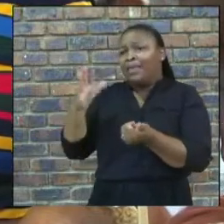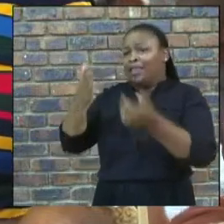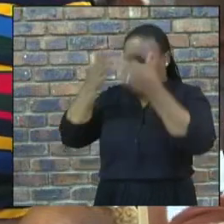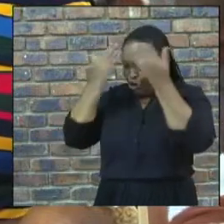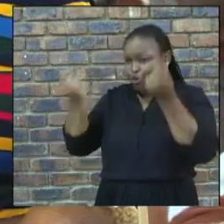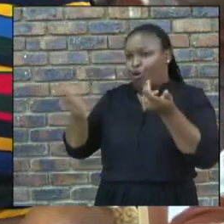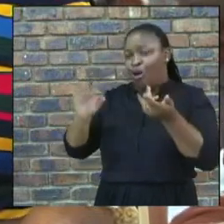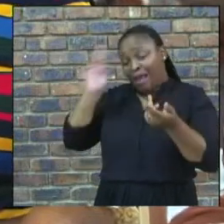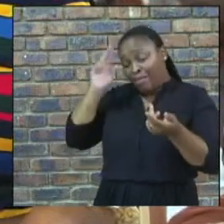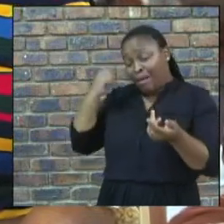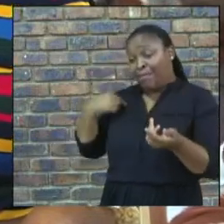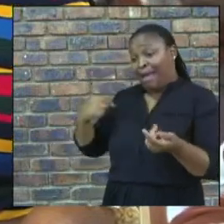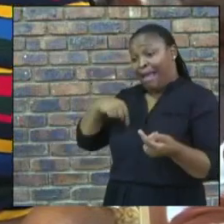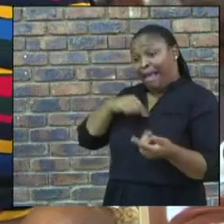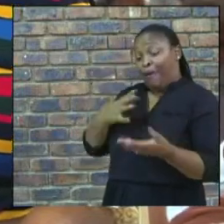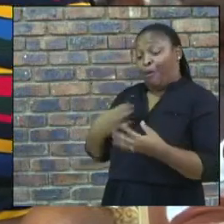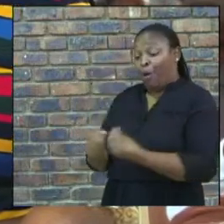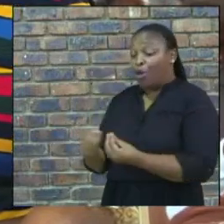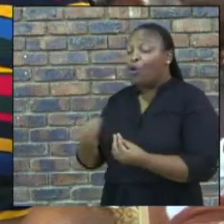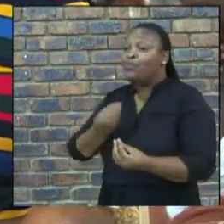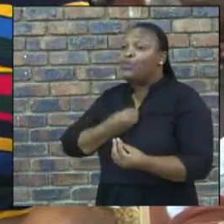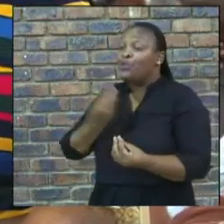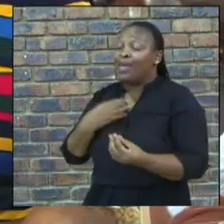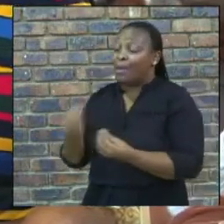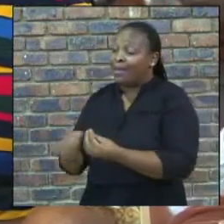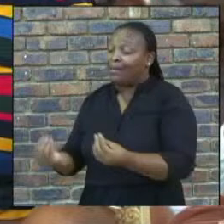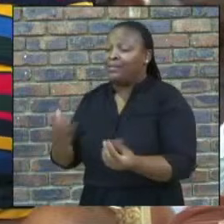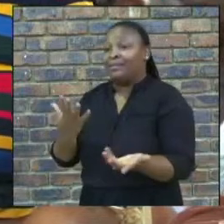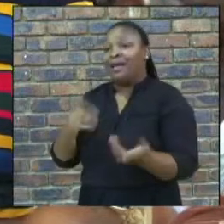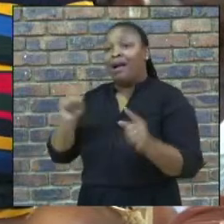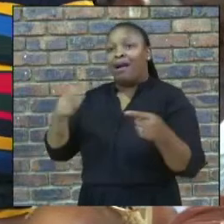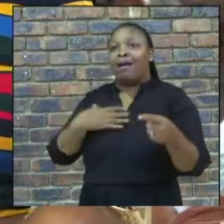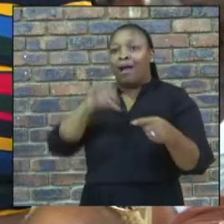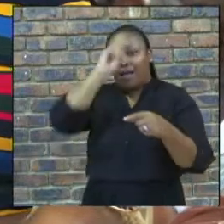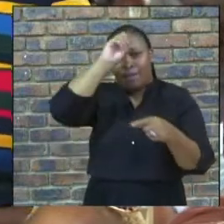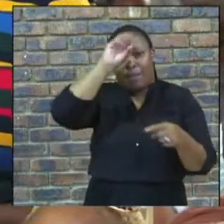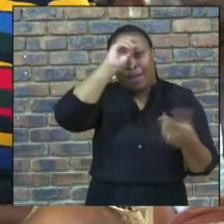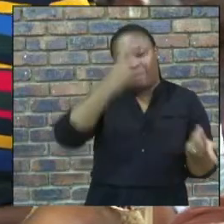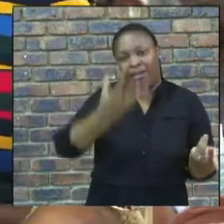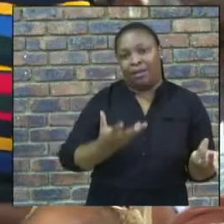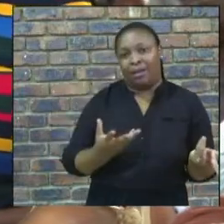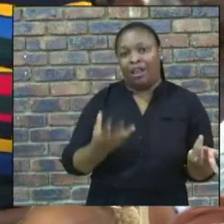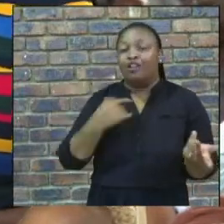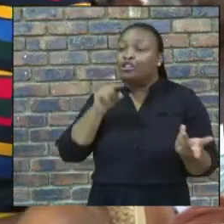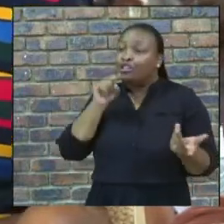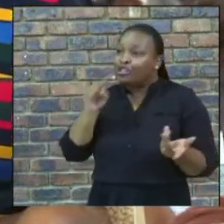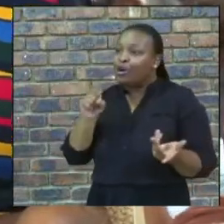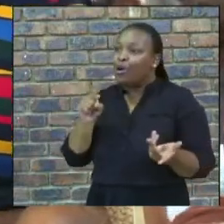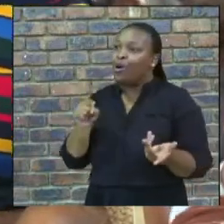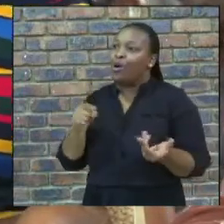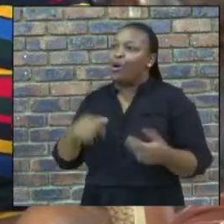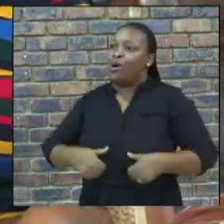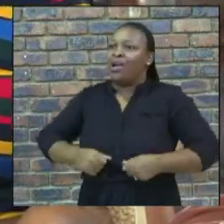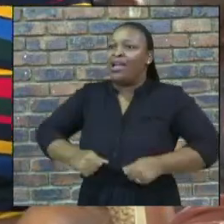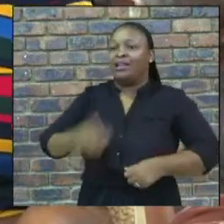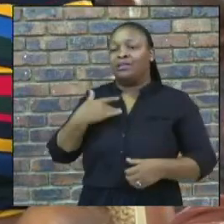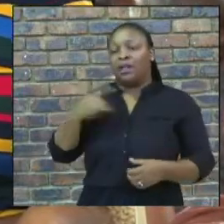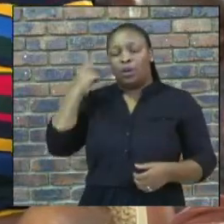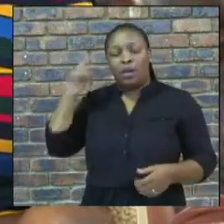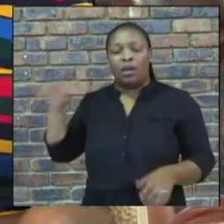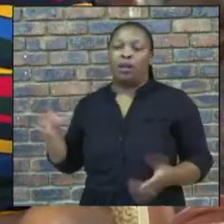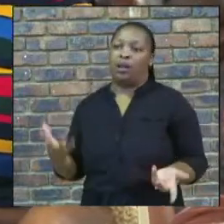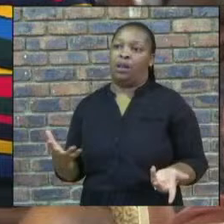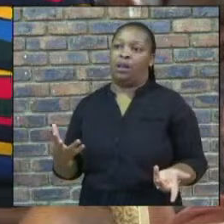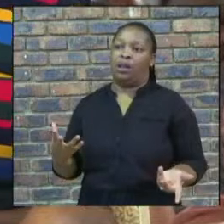Why are our kids not taught here in South Africa? It's because we will seem to be ignorant.